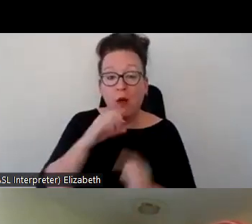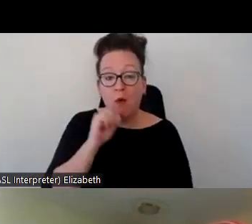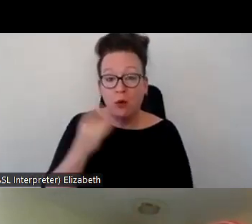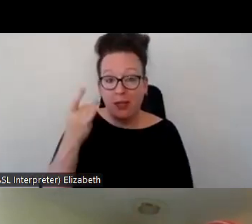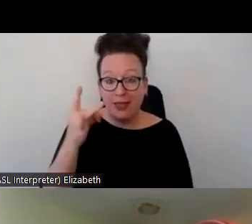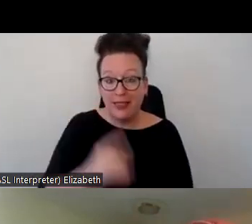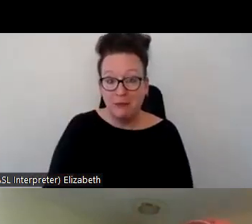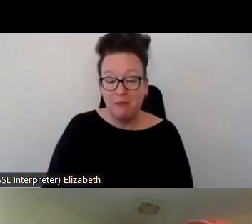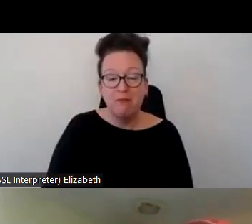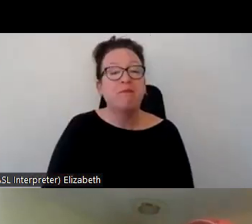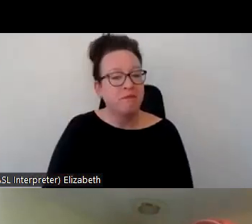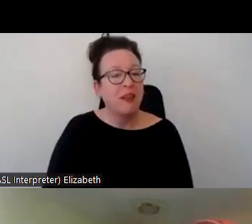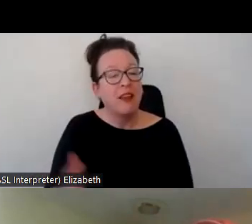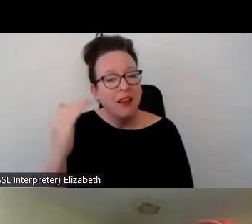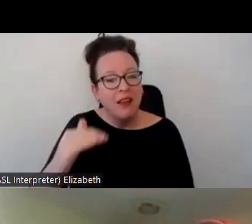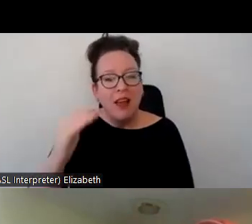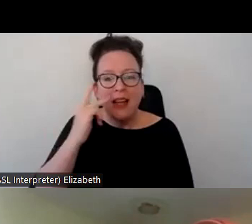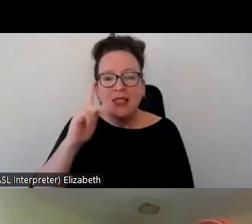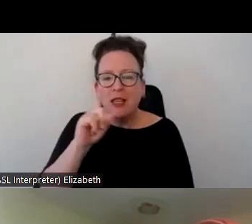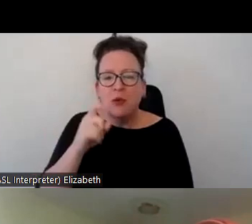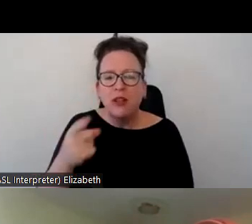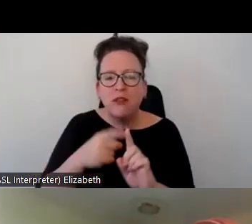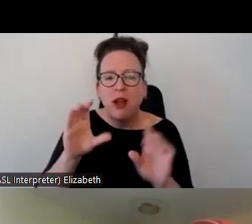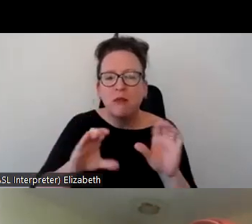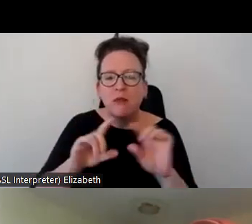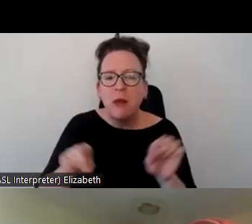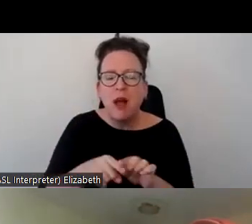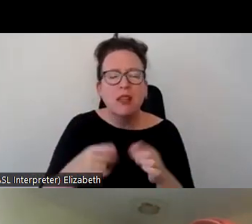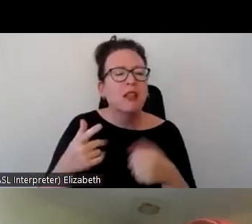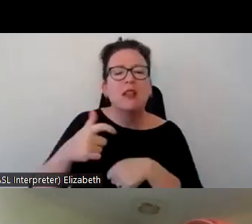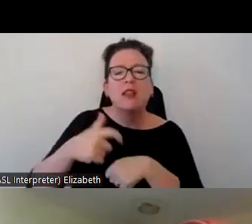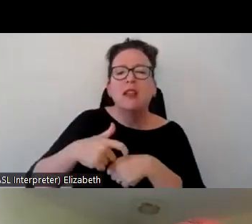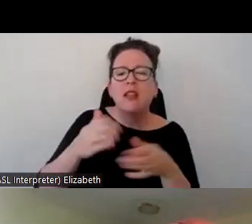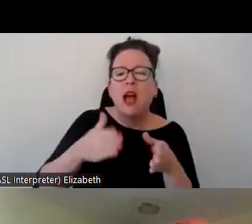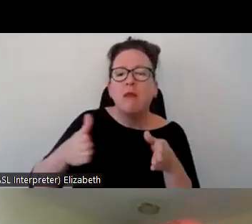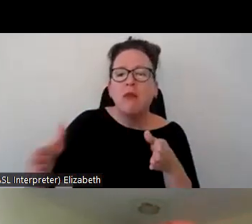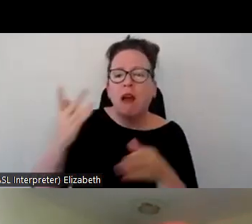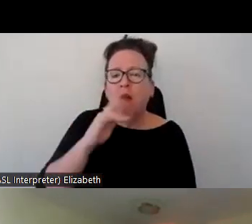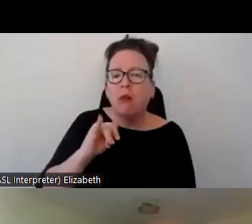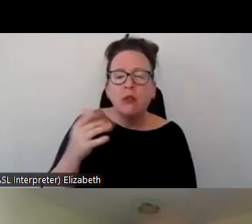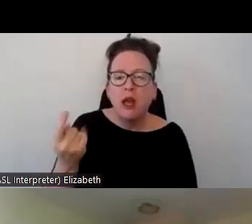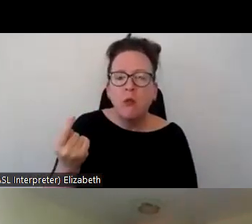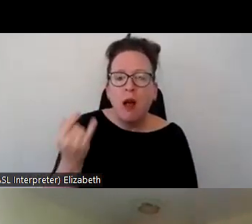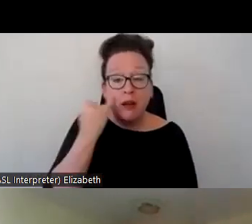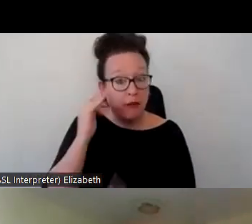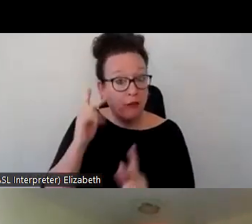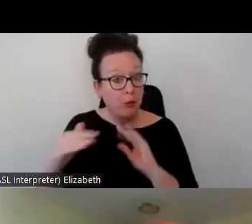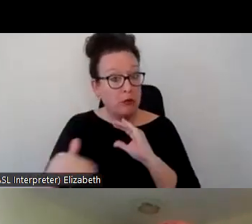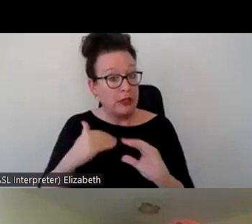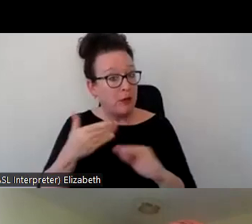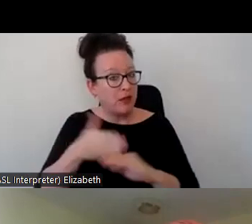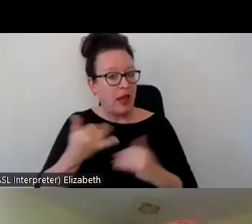We have another question in the chat. So what do timelines look like? Let's say someone emails after this